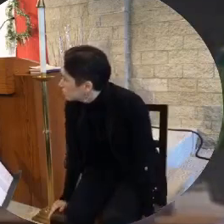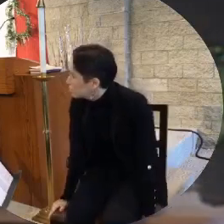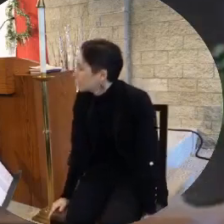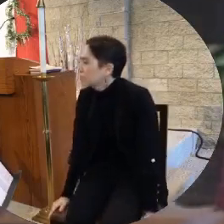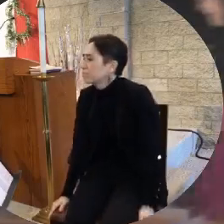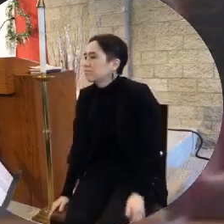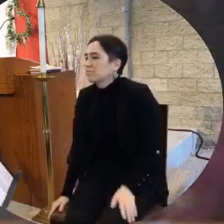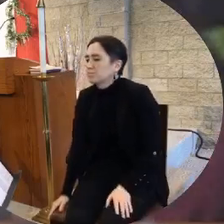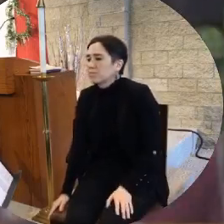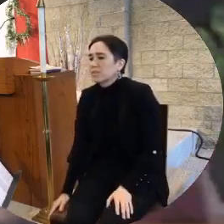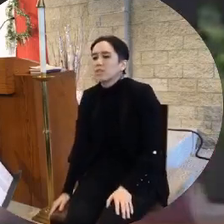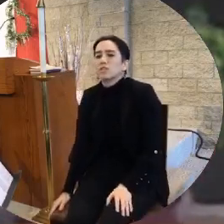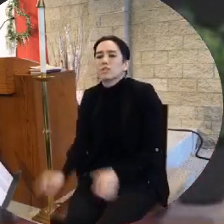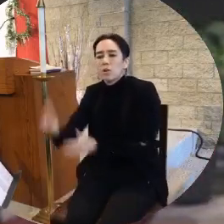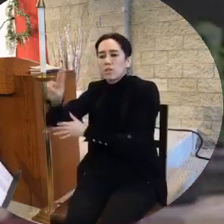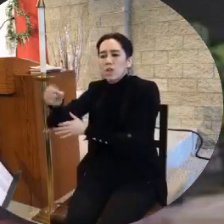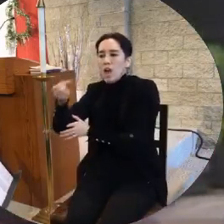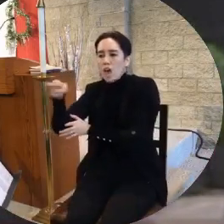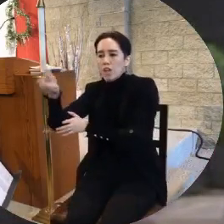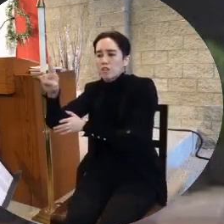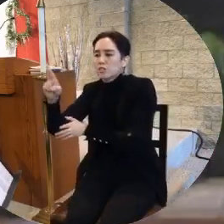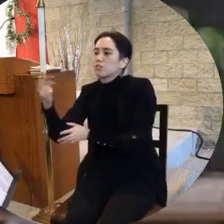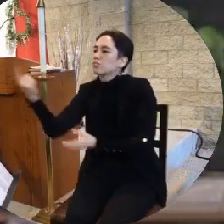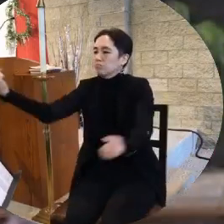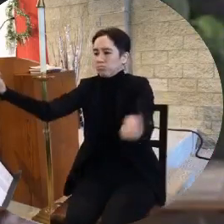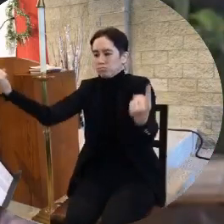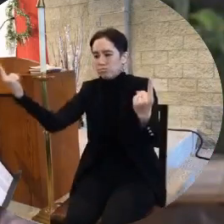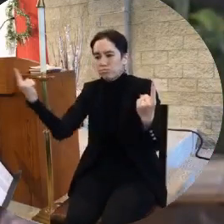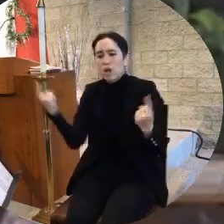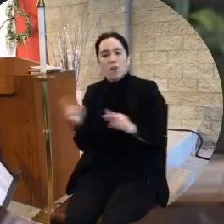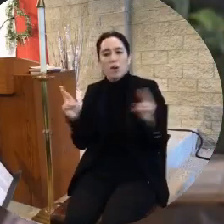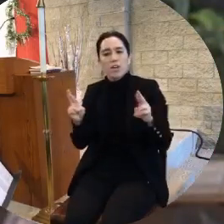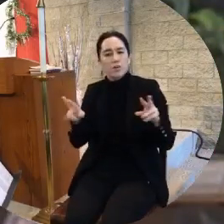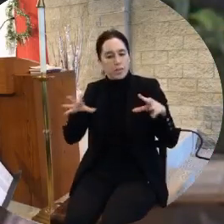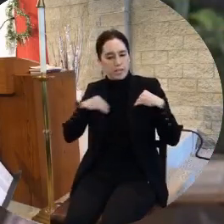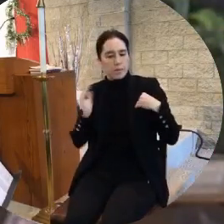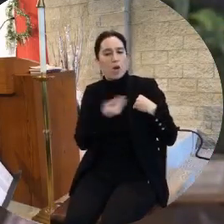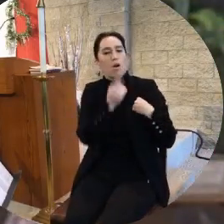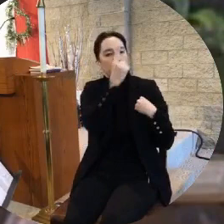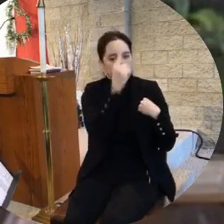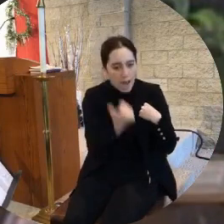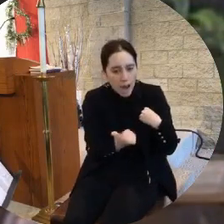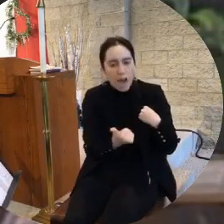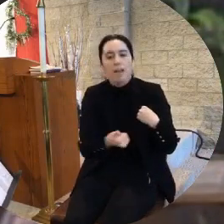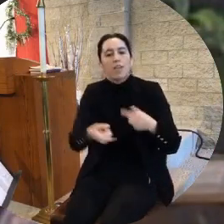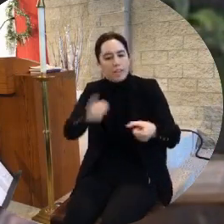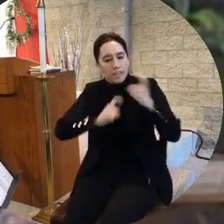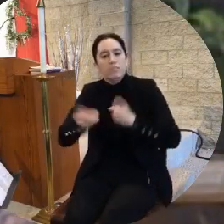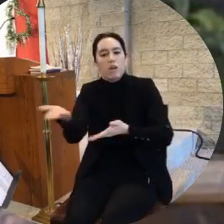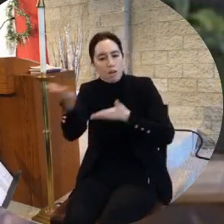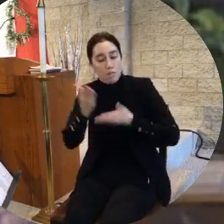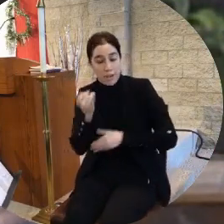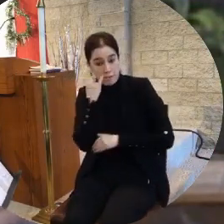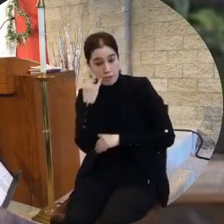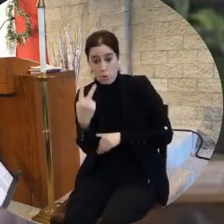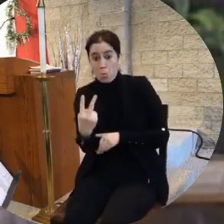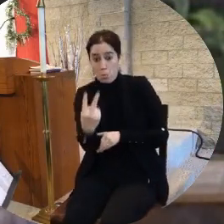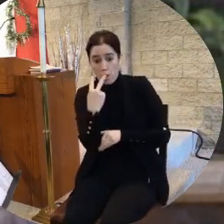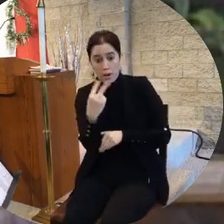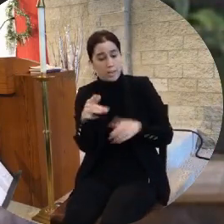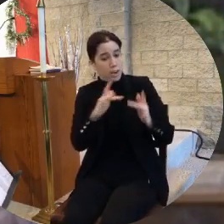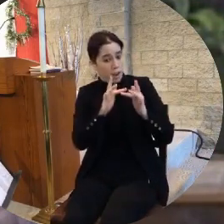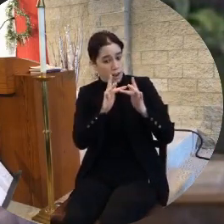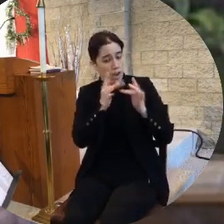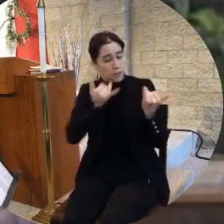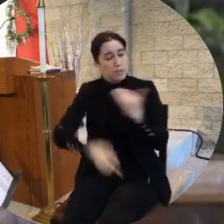Invite our ushers to come forth as we prepare to receive our tithes and our gifts and our offerings. And if you're streaming with us today, we invite you to make a gift to